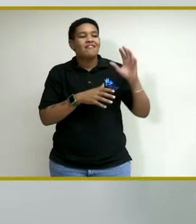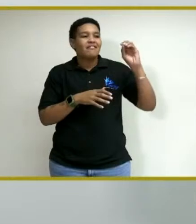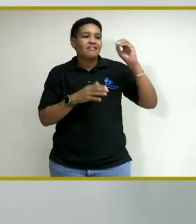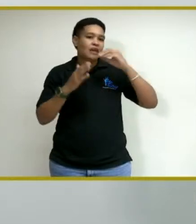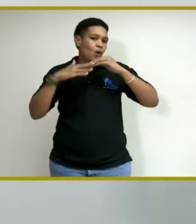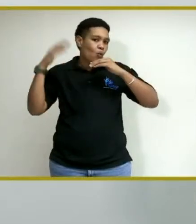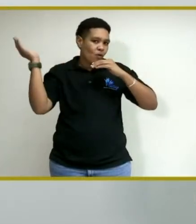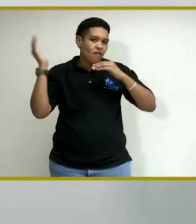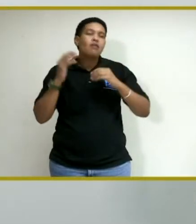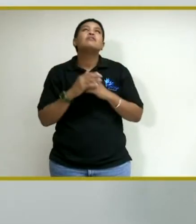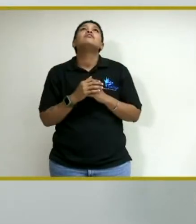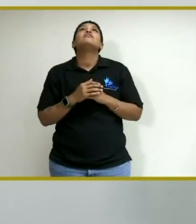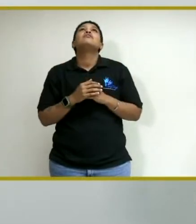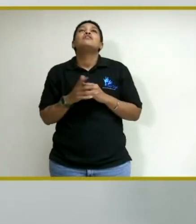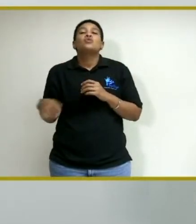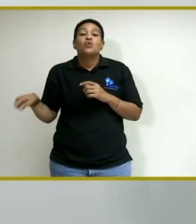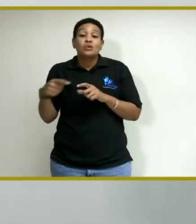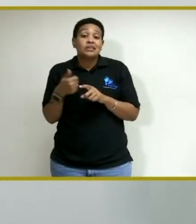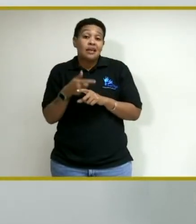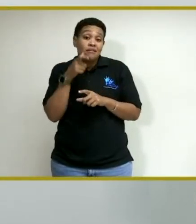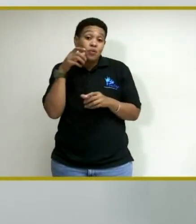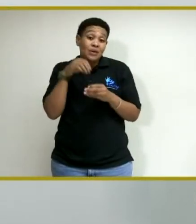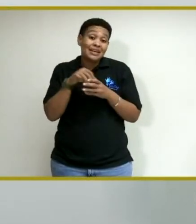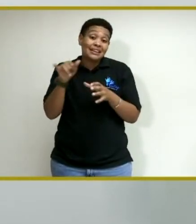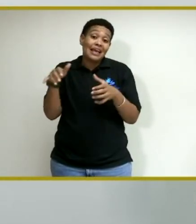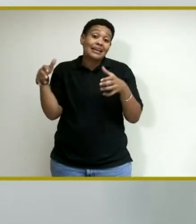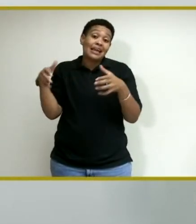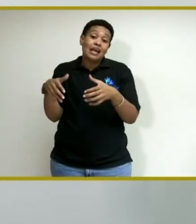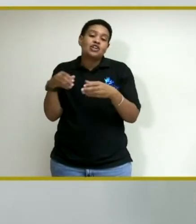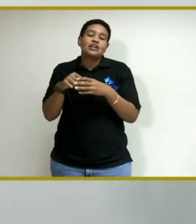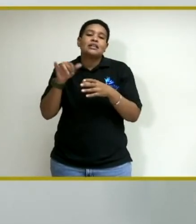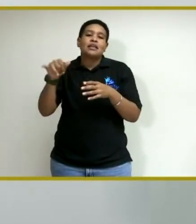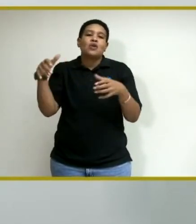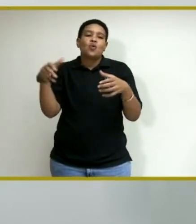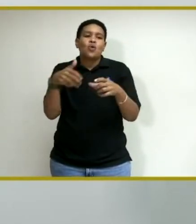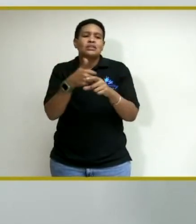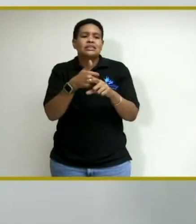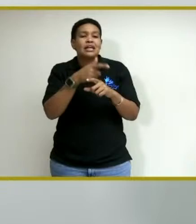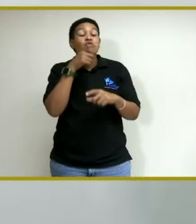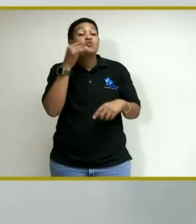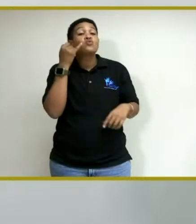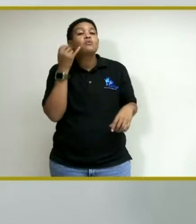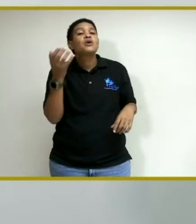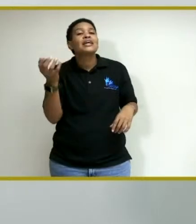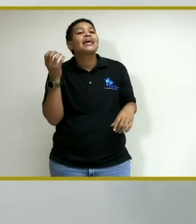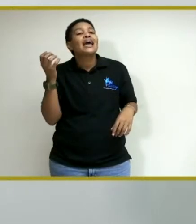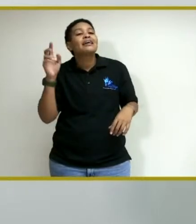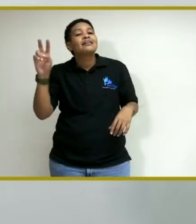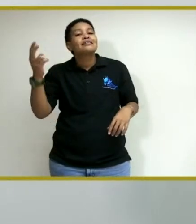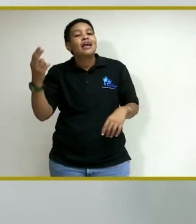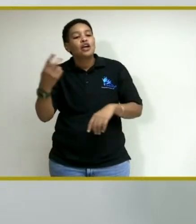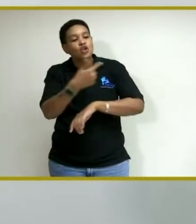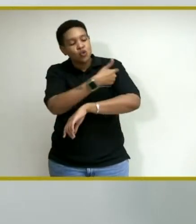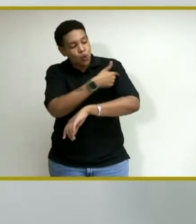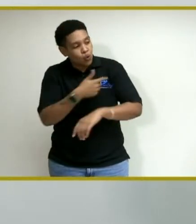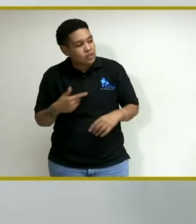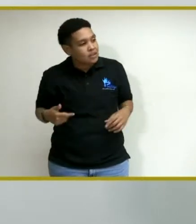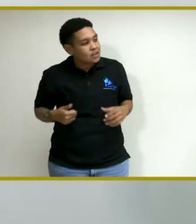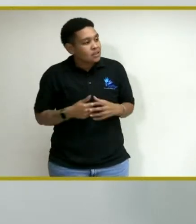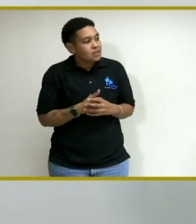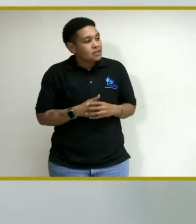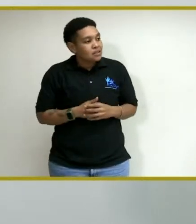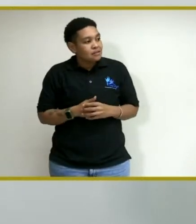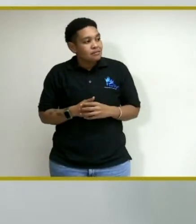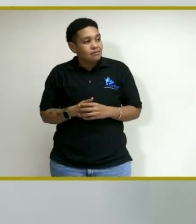over, and those who are in that category, in that cohort, who are due to get their second dose. And so